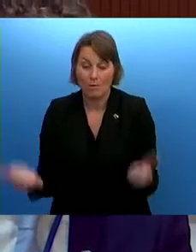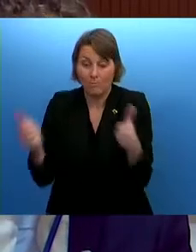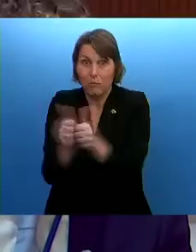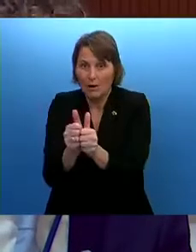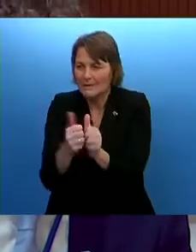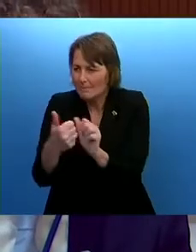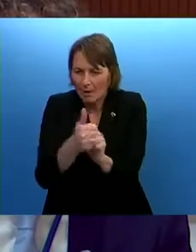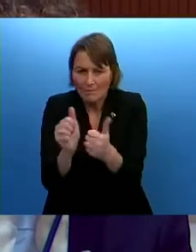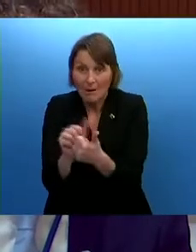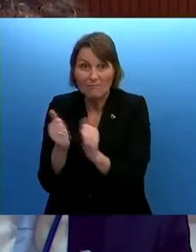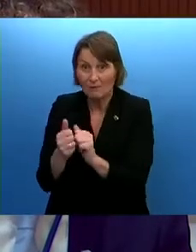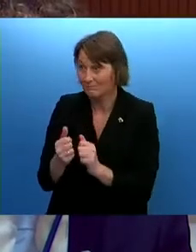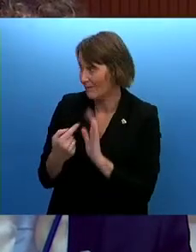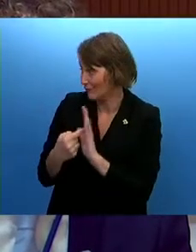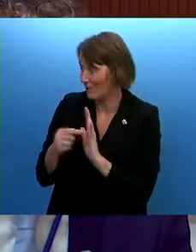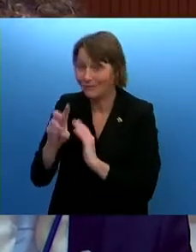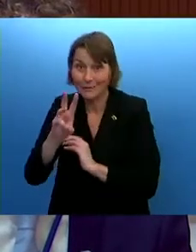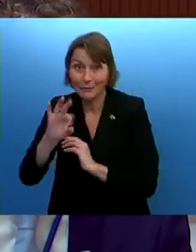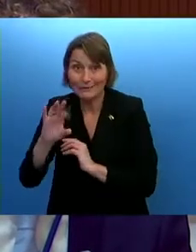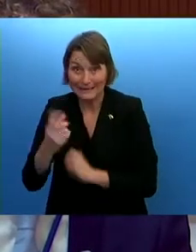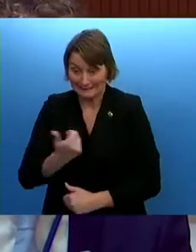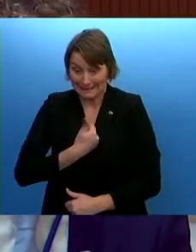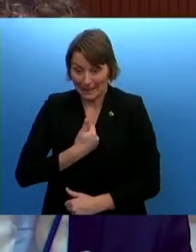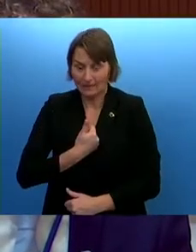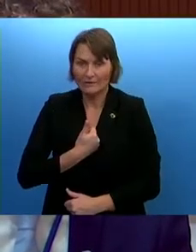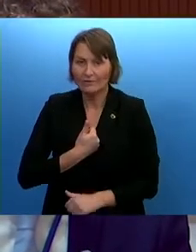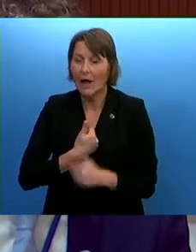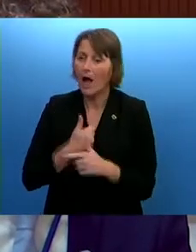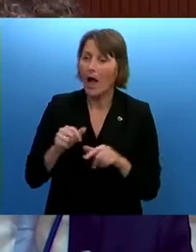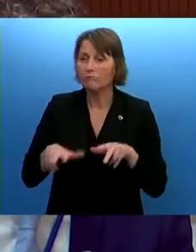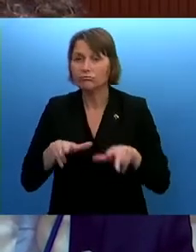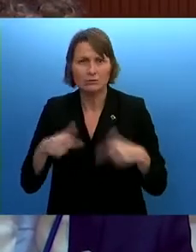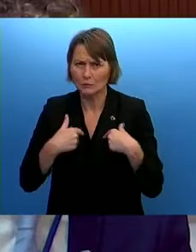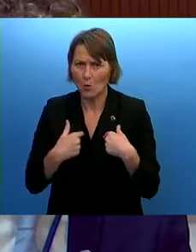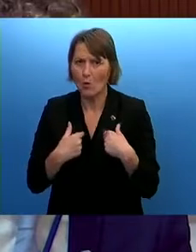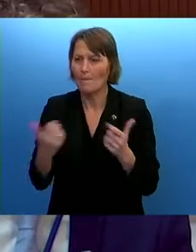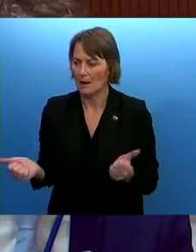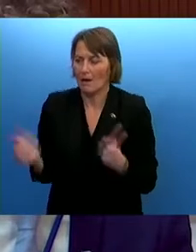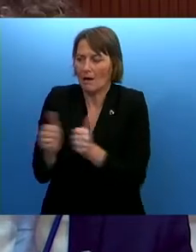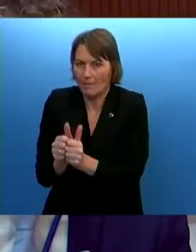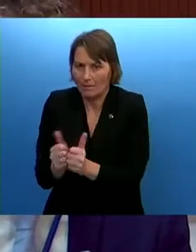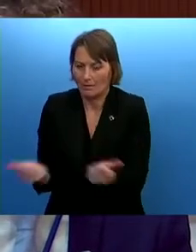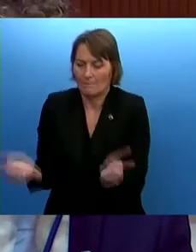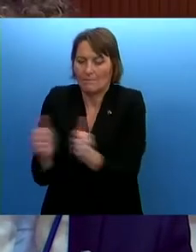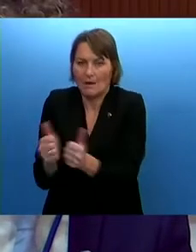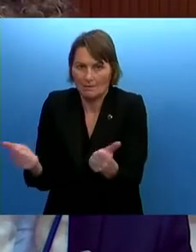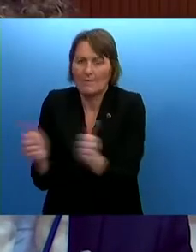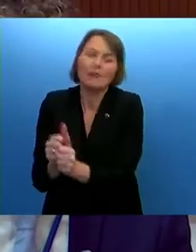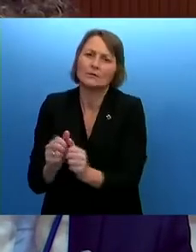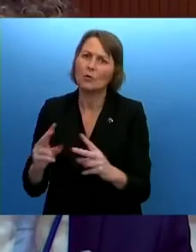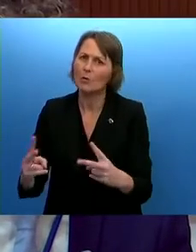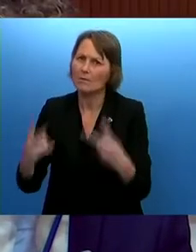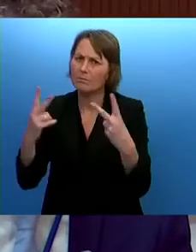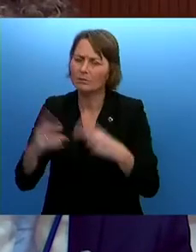also critical. We do almost nothing on our own at the UN Refugee Agency, and so that collaboration is important. But I'd like to finish with the